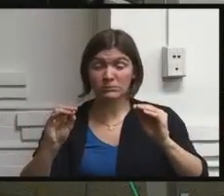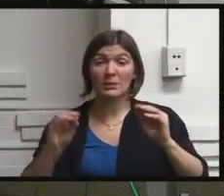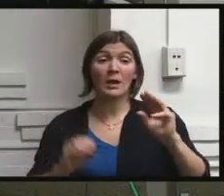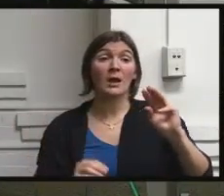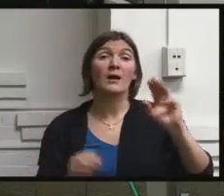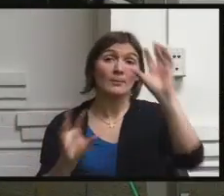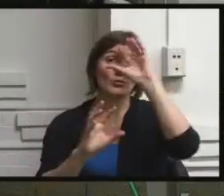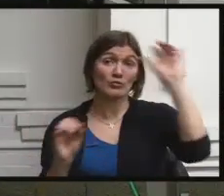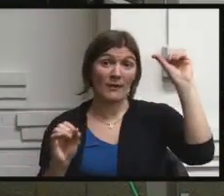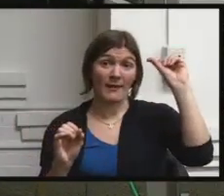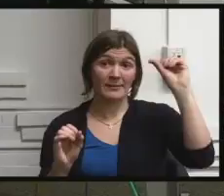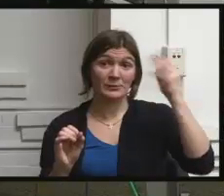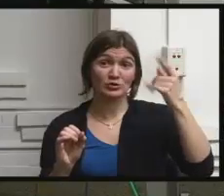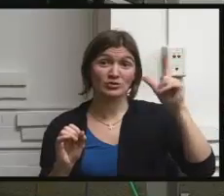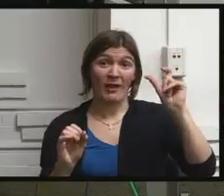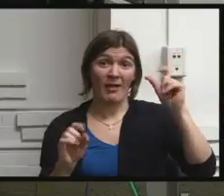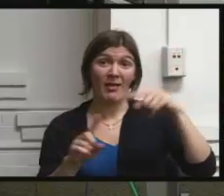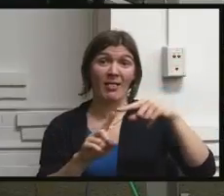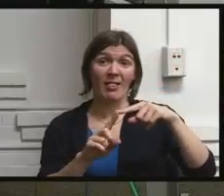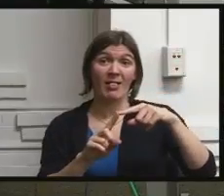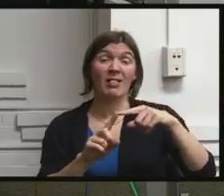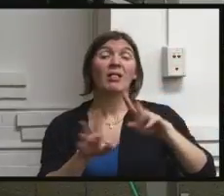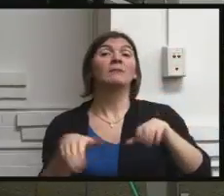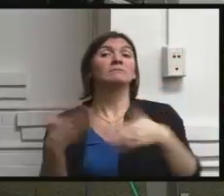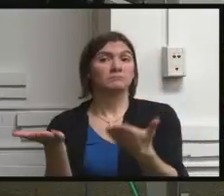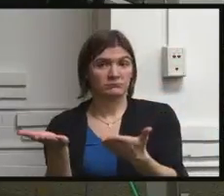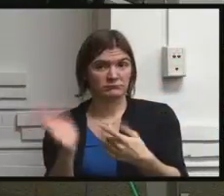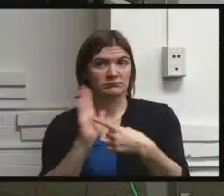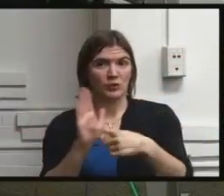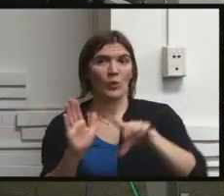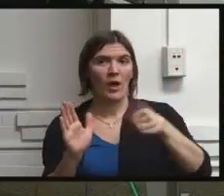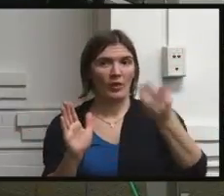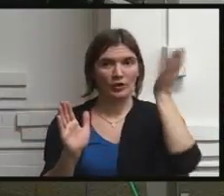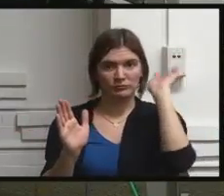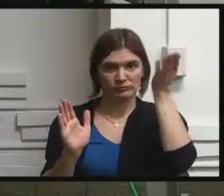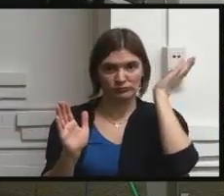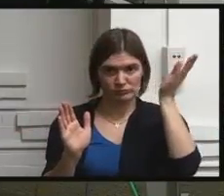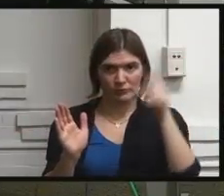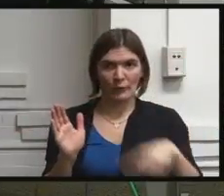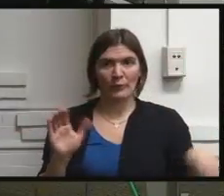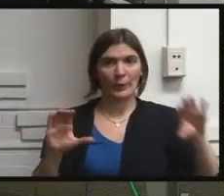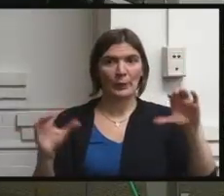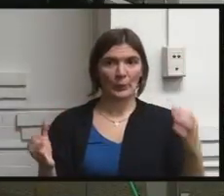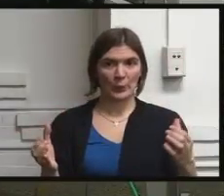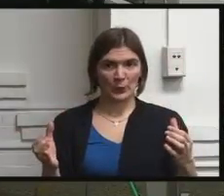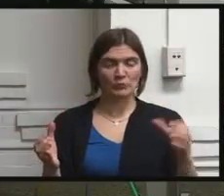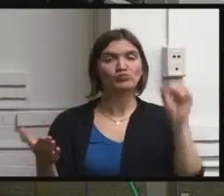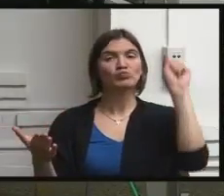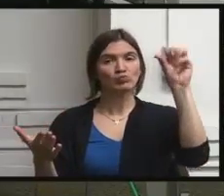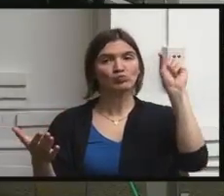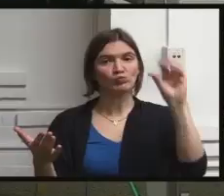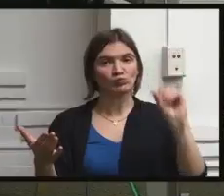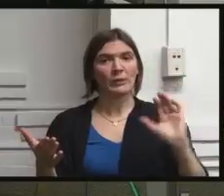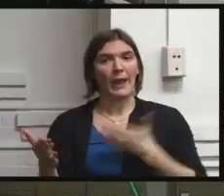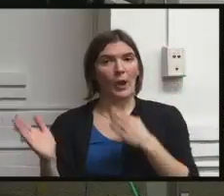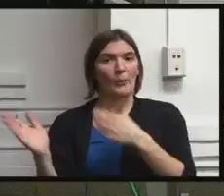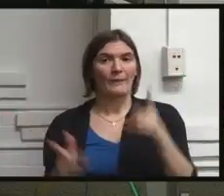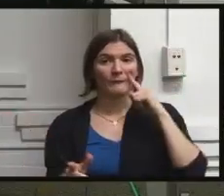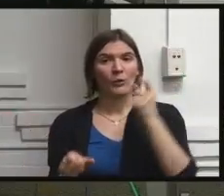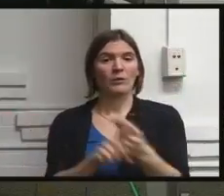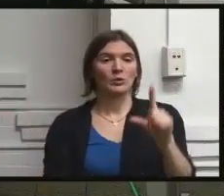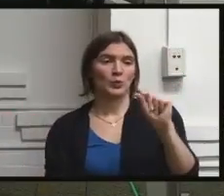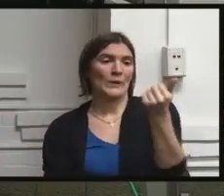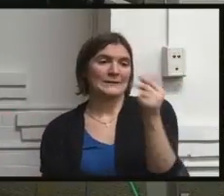Michelle also presented another PowerPoint presentation to the group outlining our work plan for next